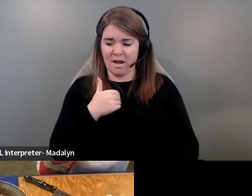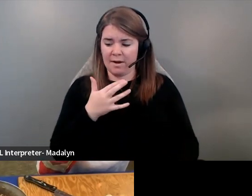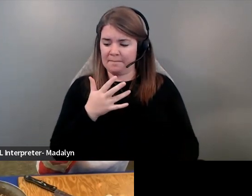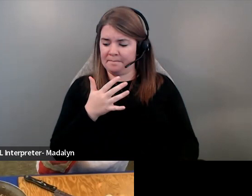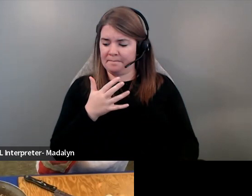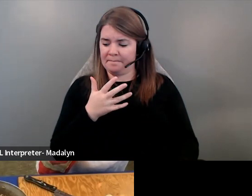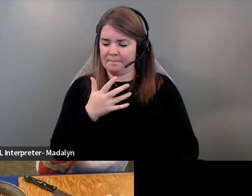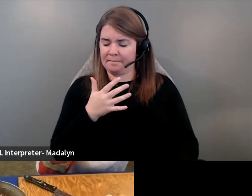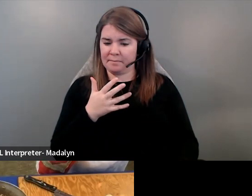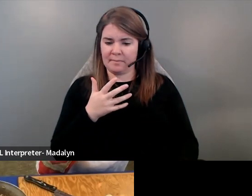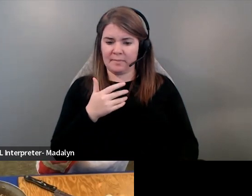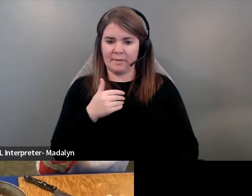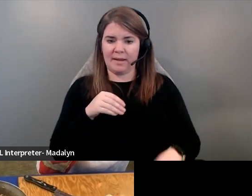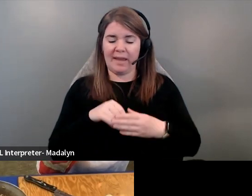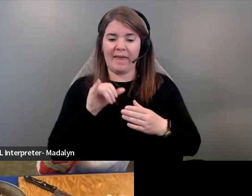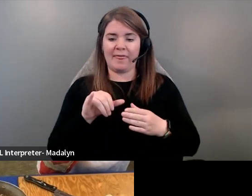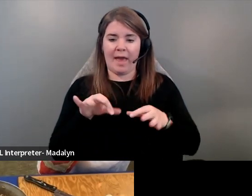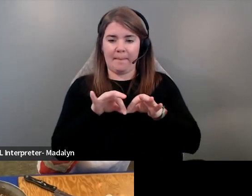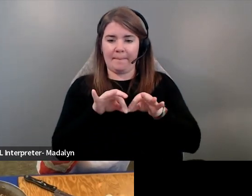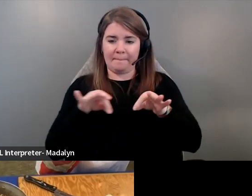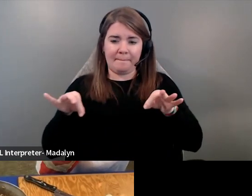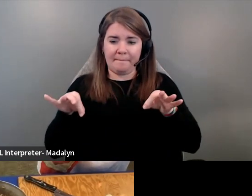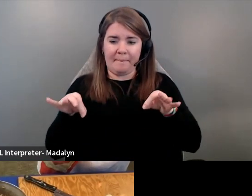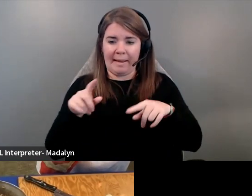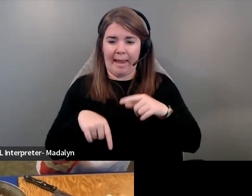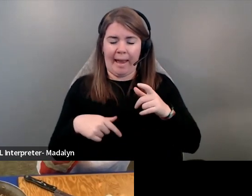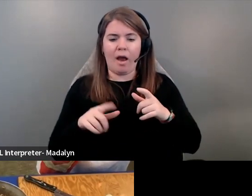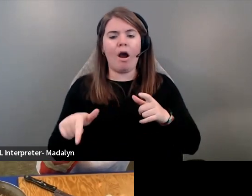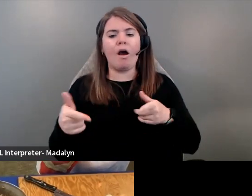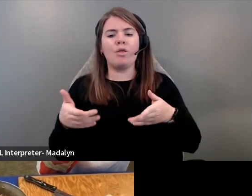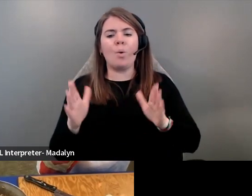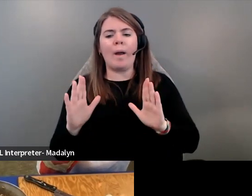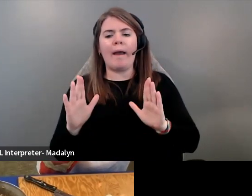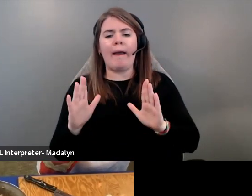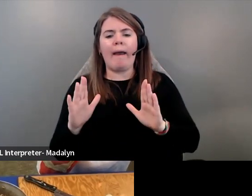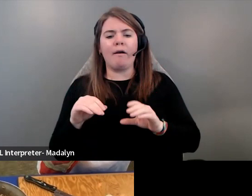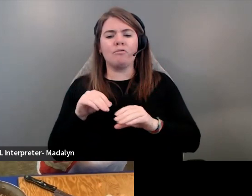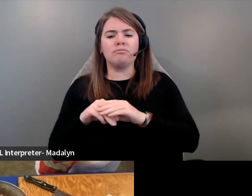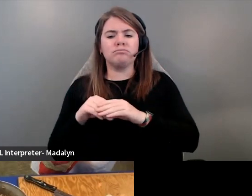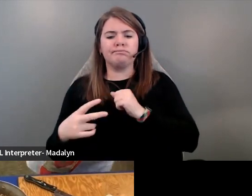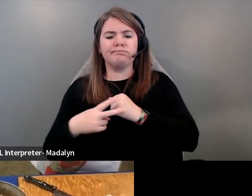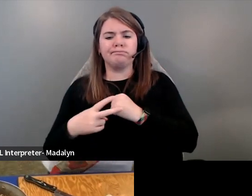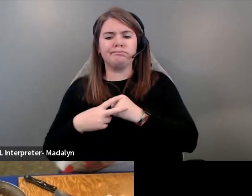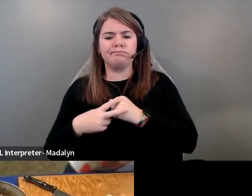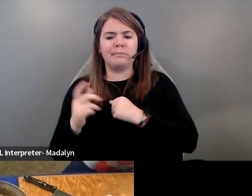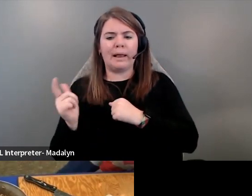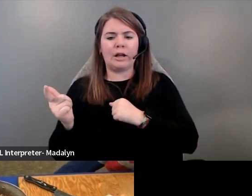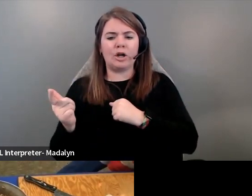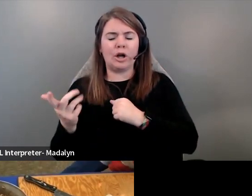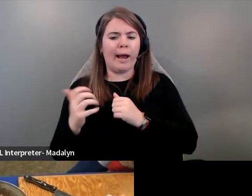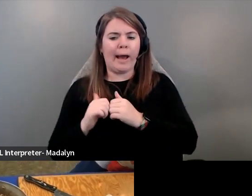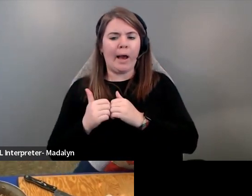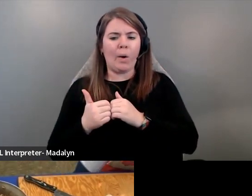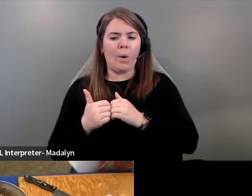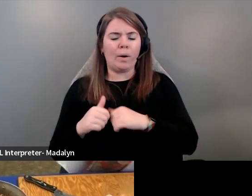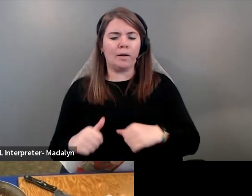in a resealable package, what's another way that you can reseal them to store them if you don't use all